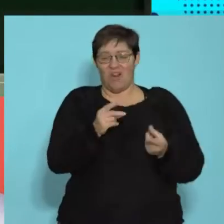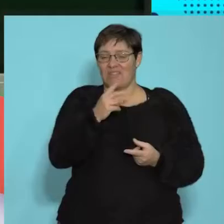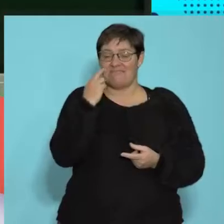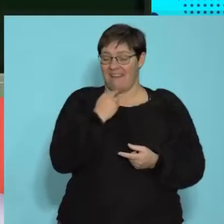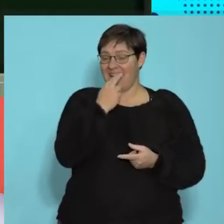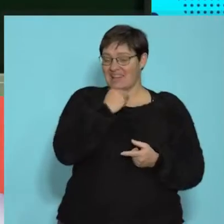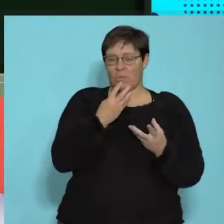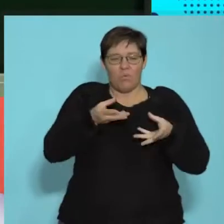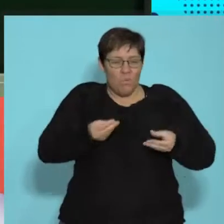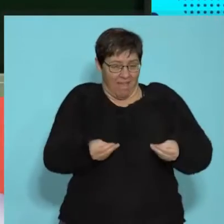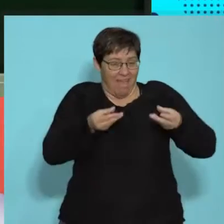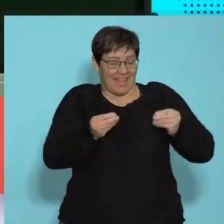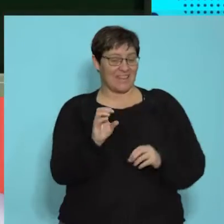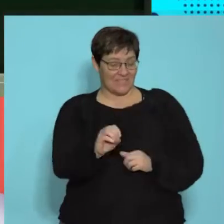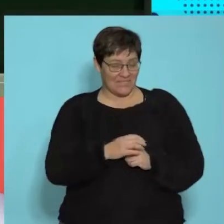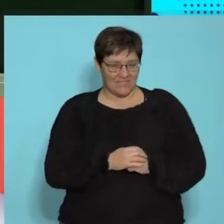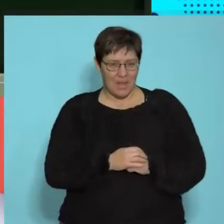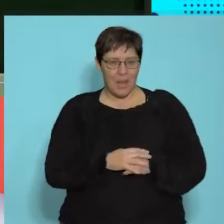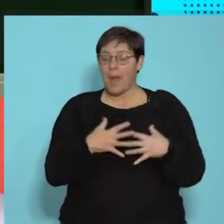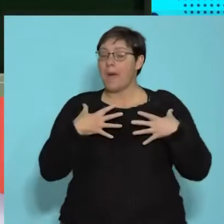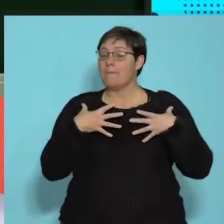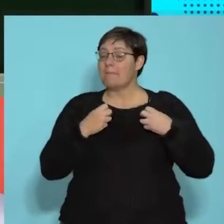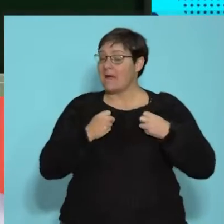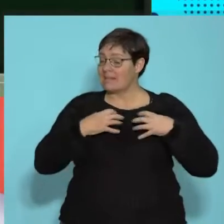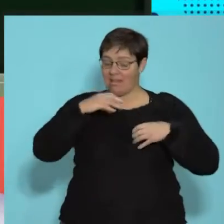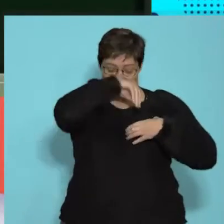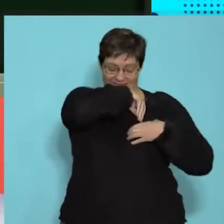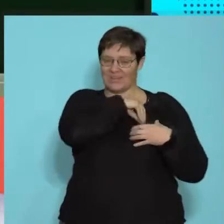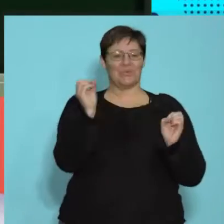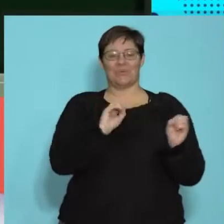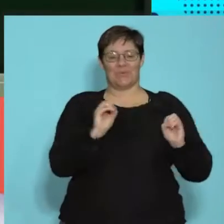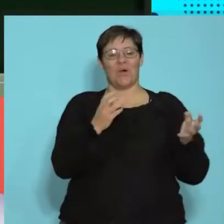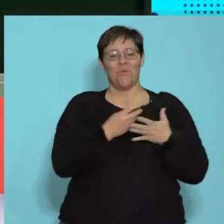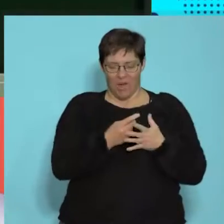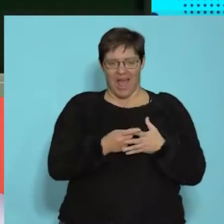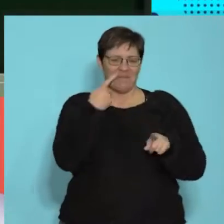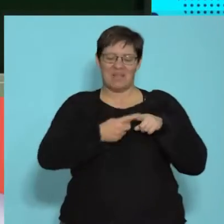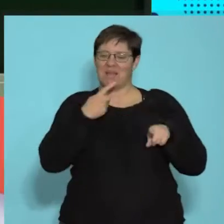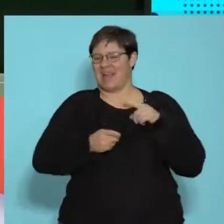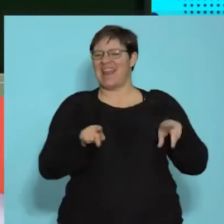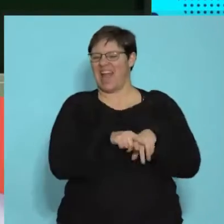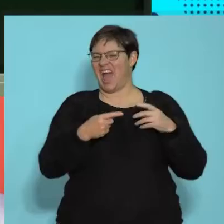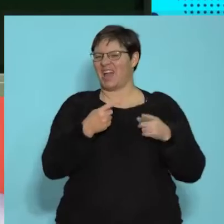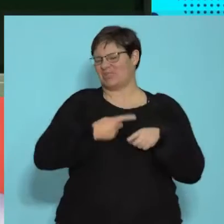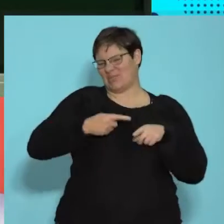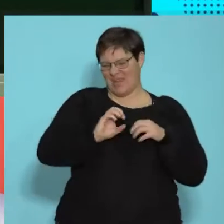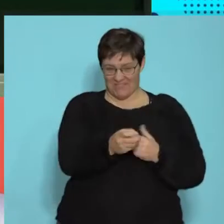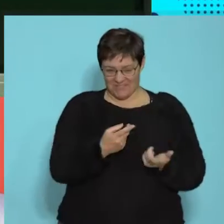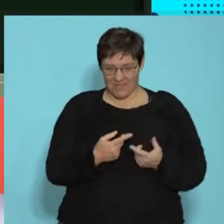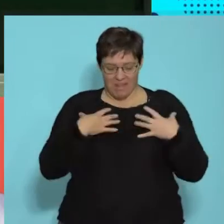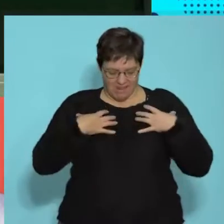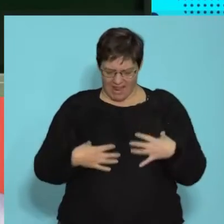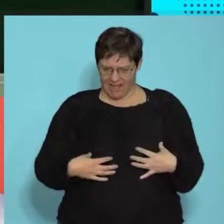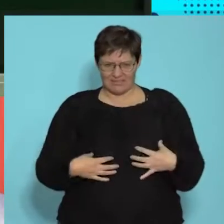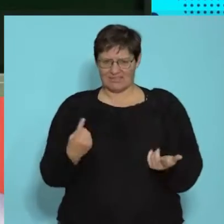nice and soft and moist. Guys, they don't have any muscles in, and that's why I could play around like a squishy toy. The lungs